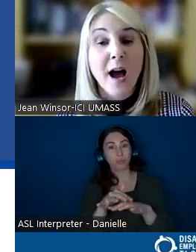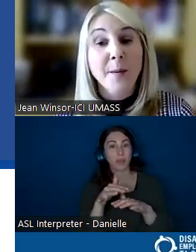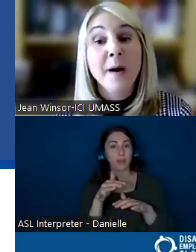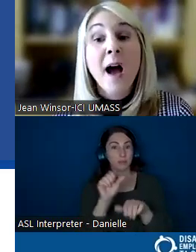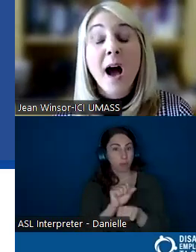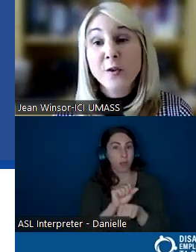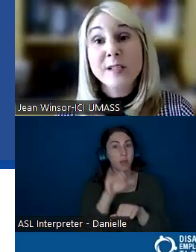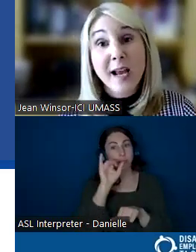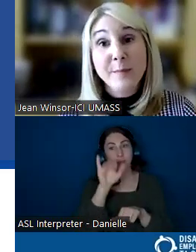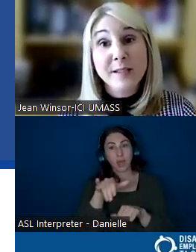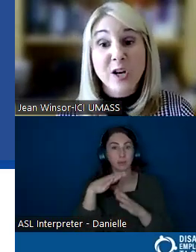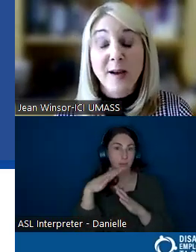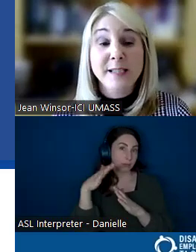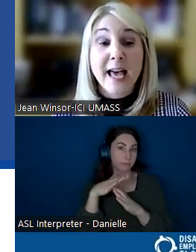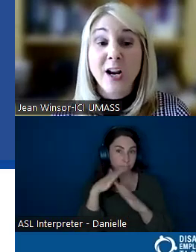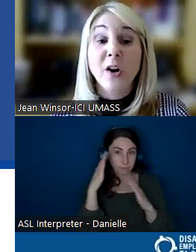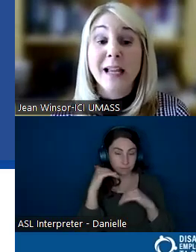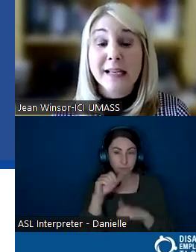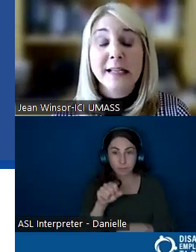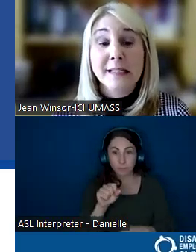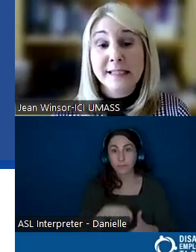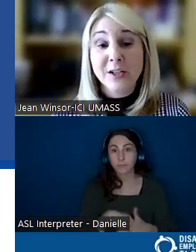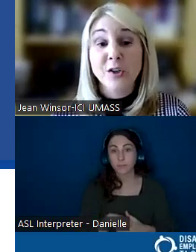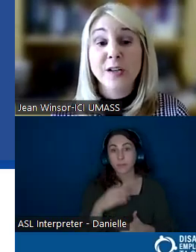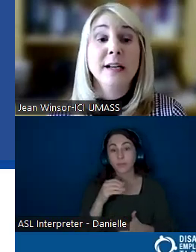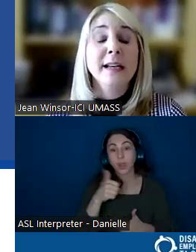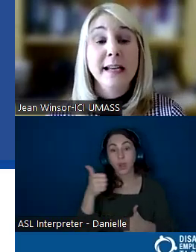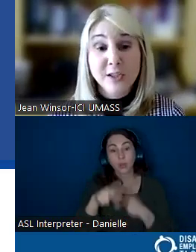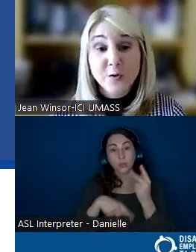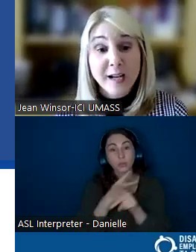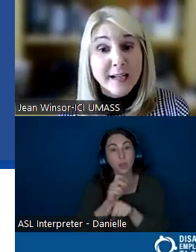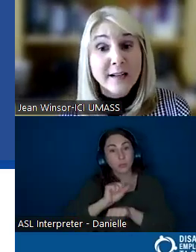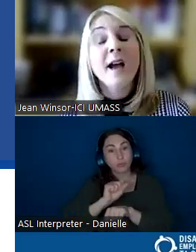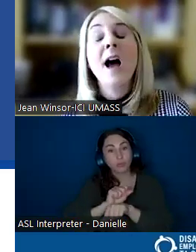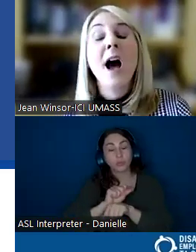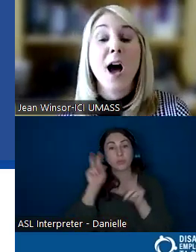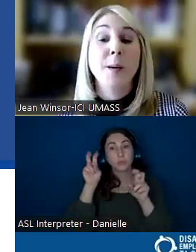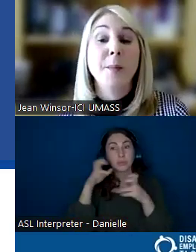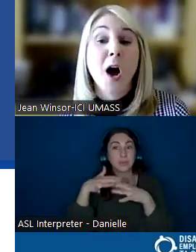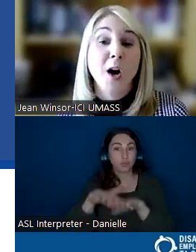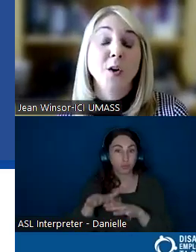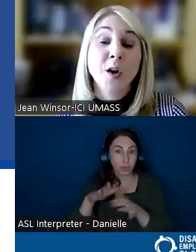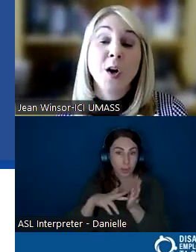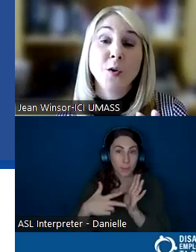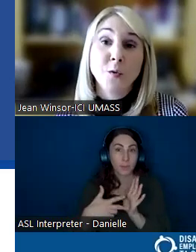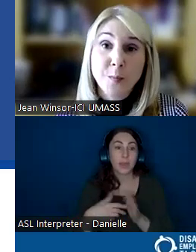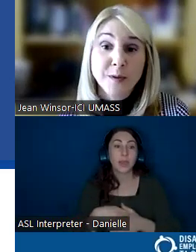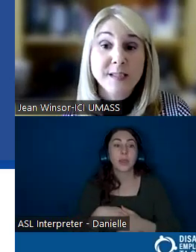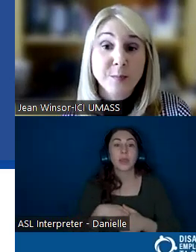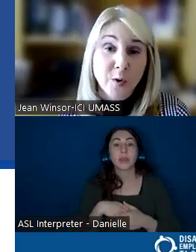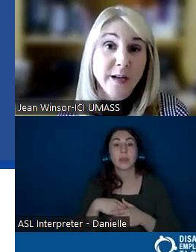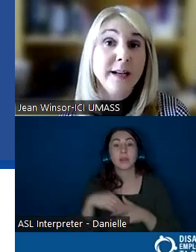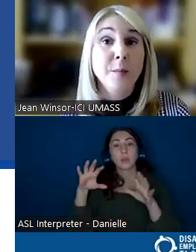standard. Other types of jobs that are considered integrated are